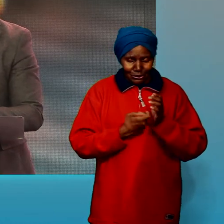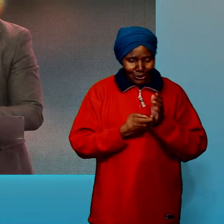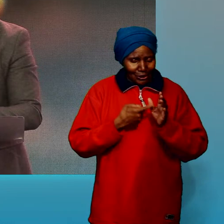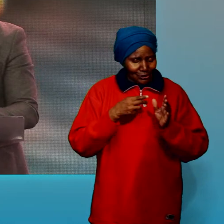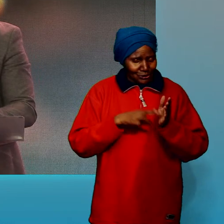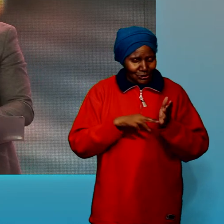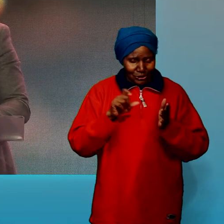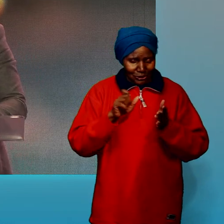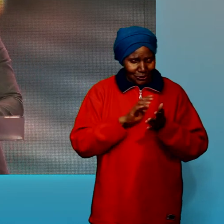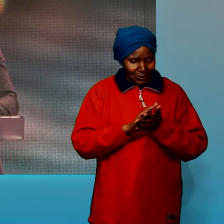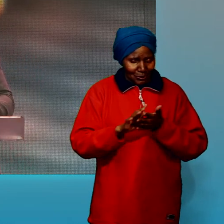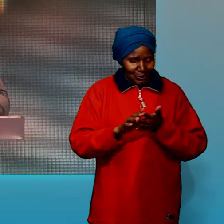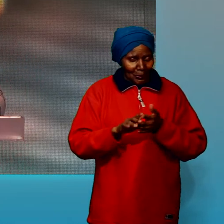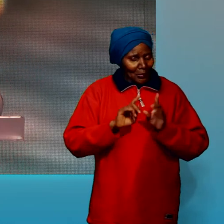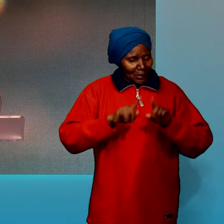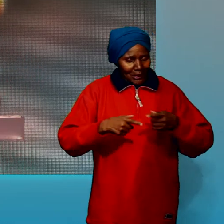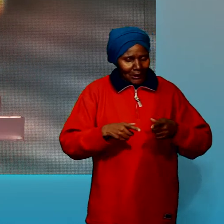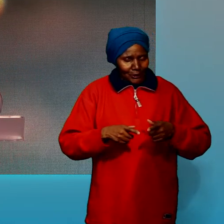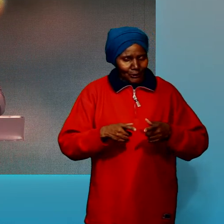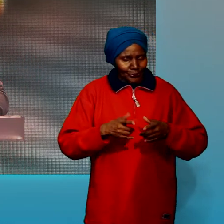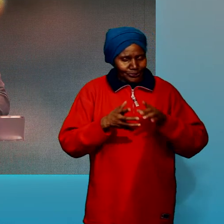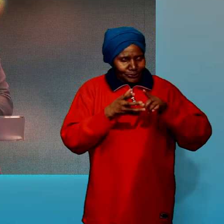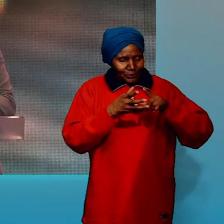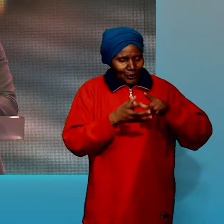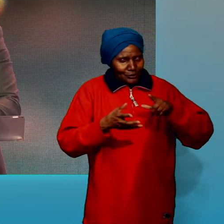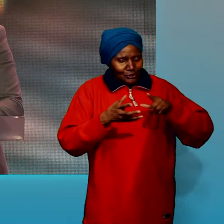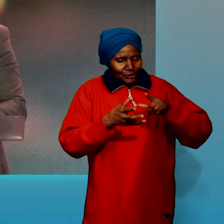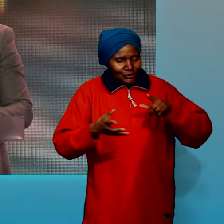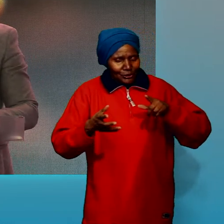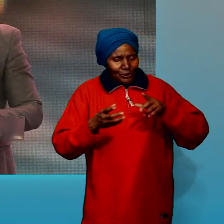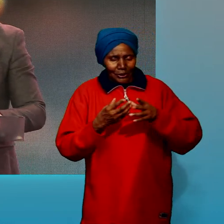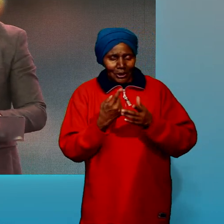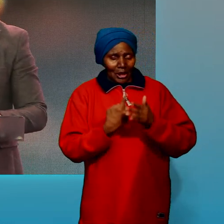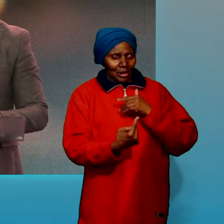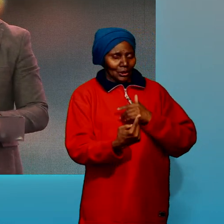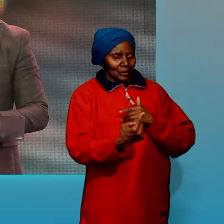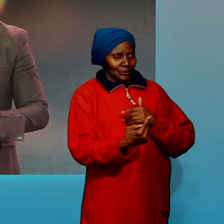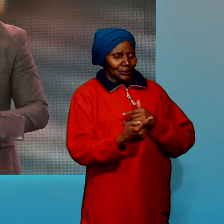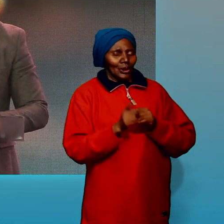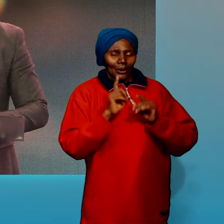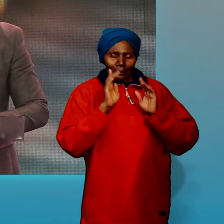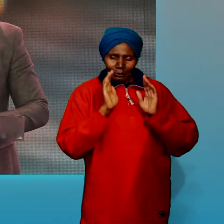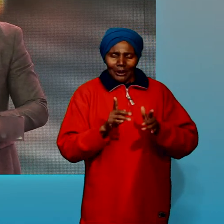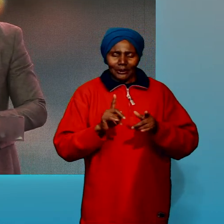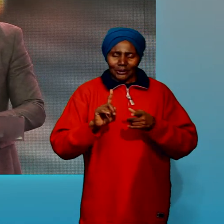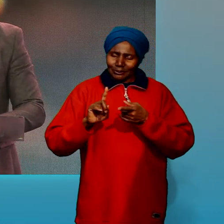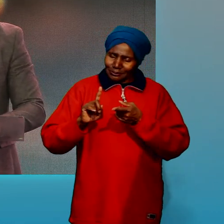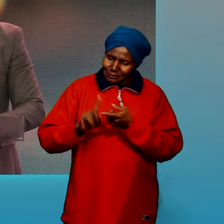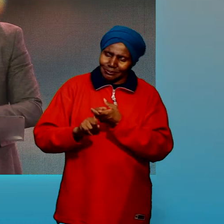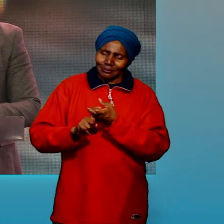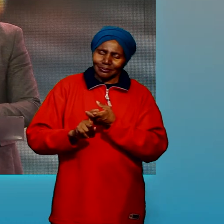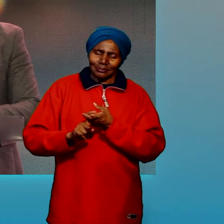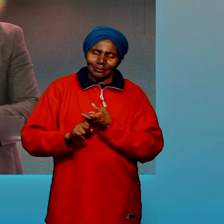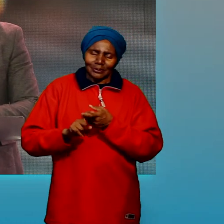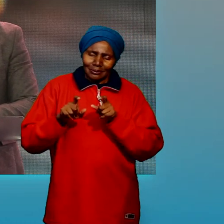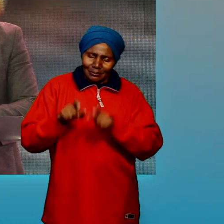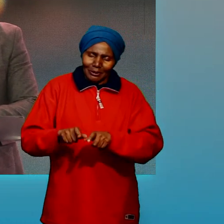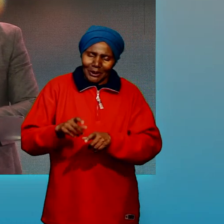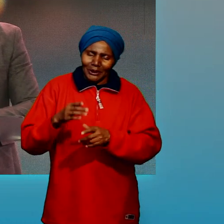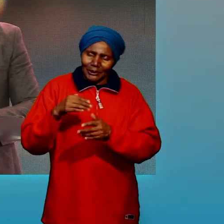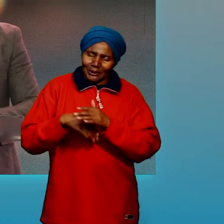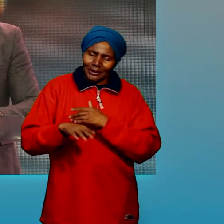by itself unless it abides in the vine, neither can you unless you abide in